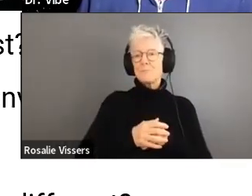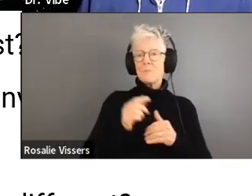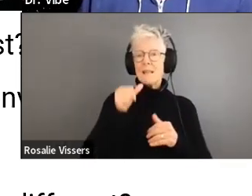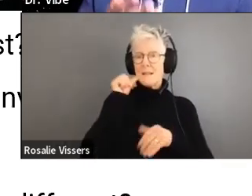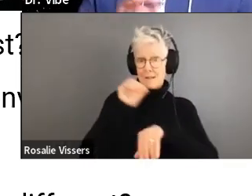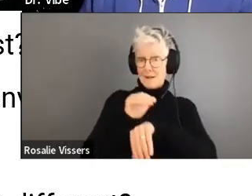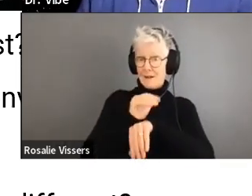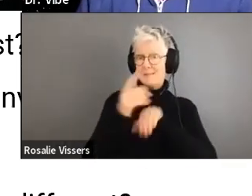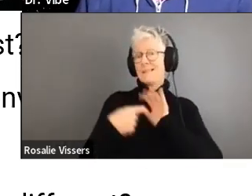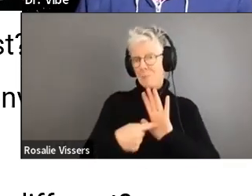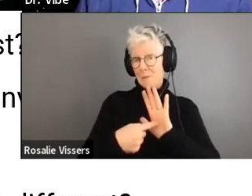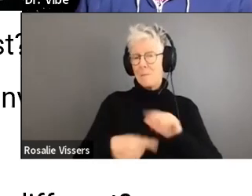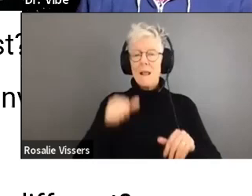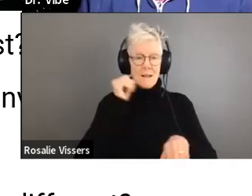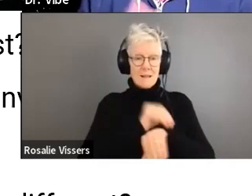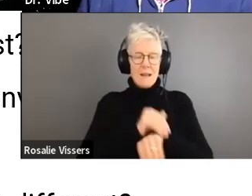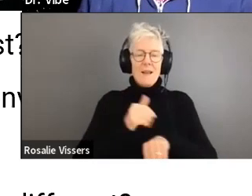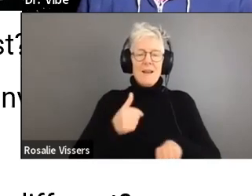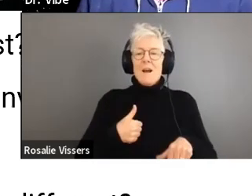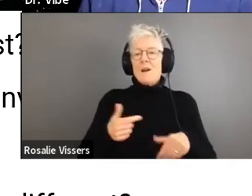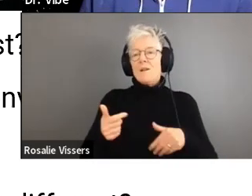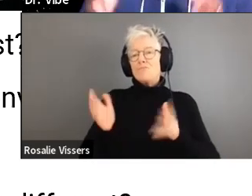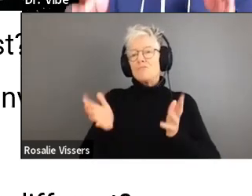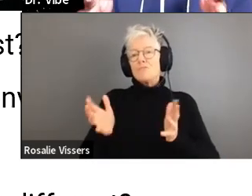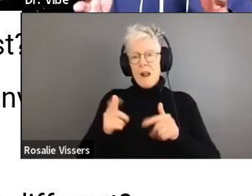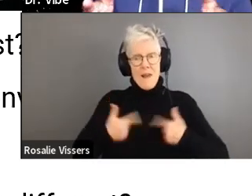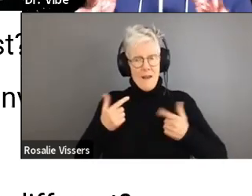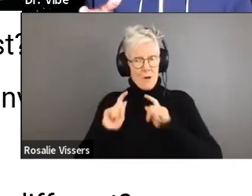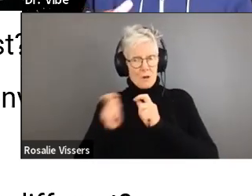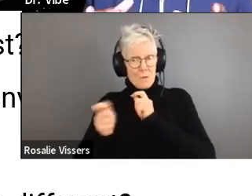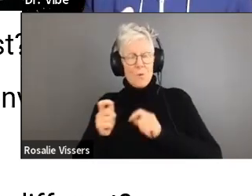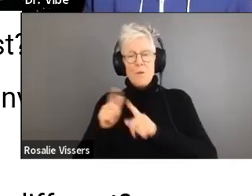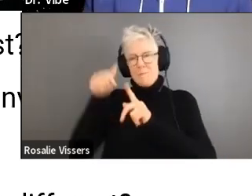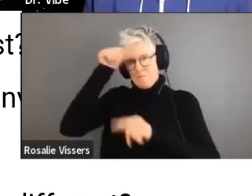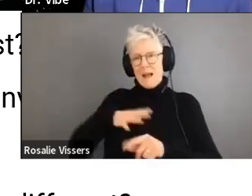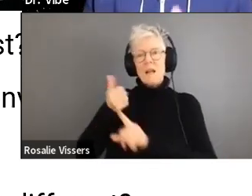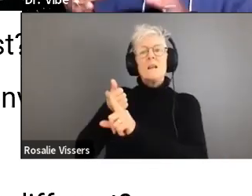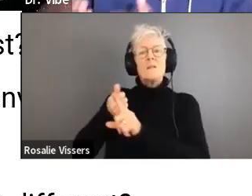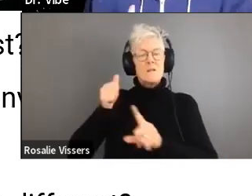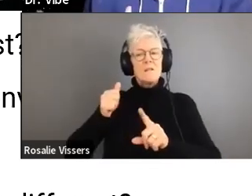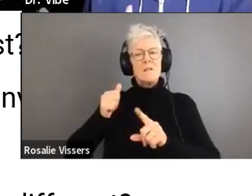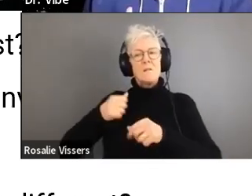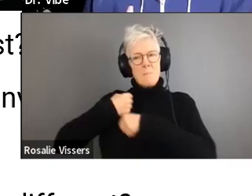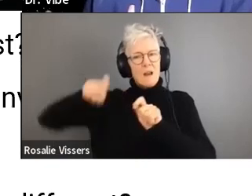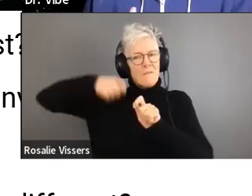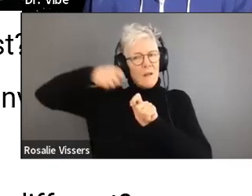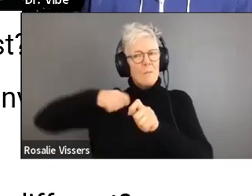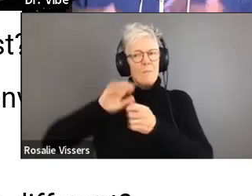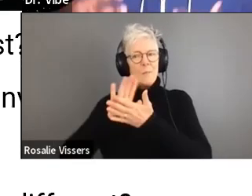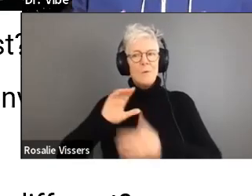night, I was having a conversation live with a gentleman who's just produced a film about social justice, about funding the